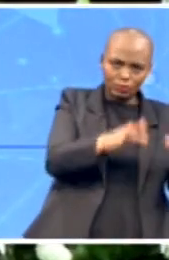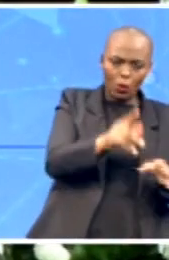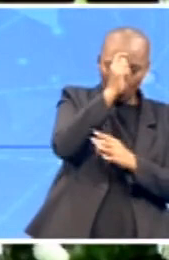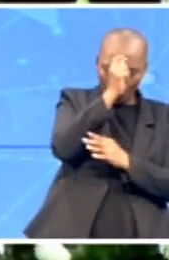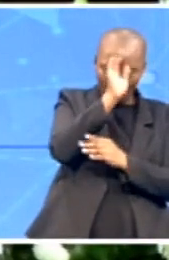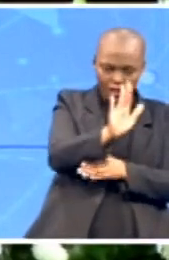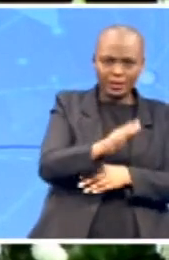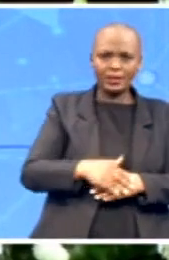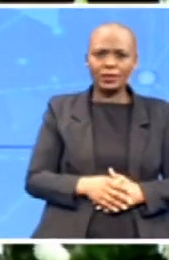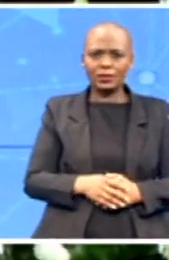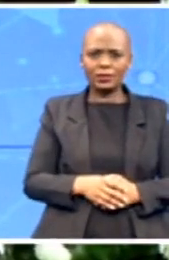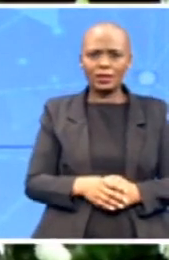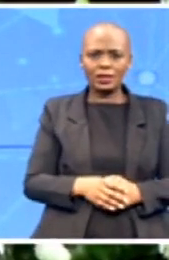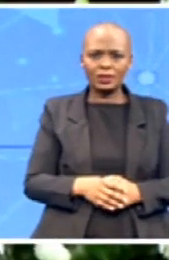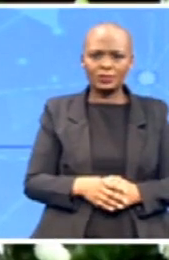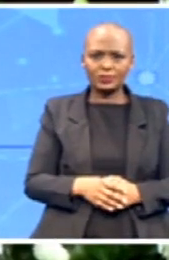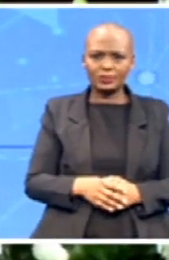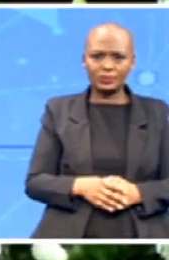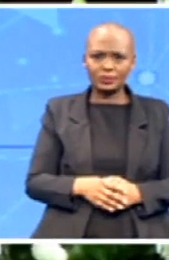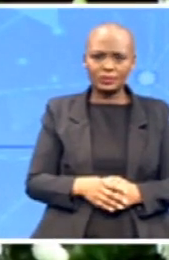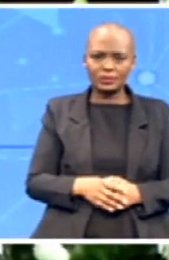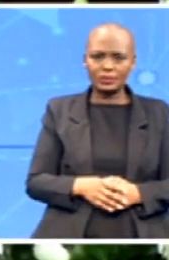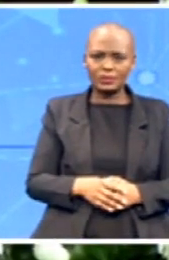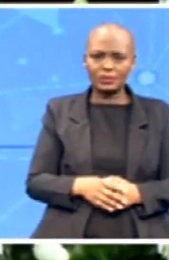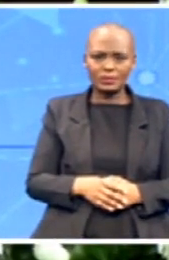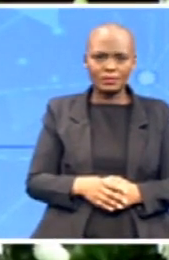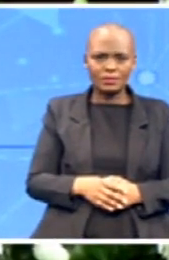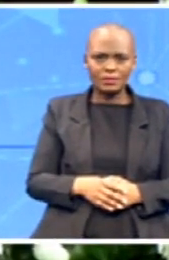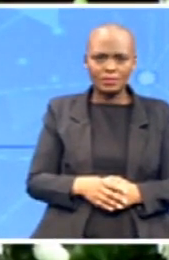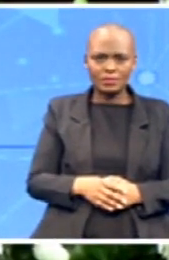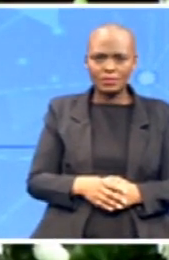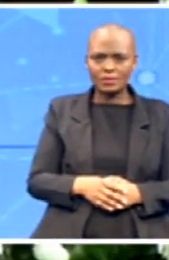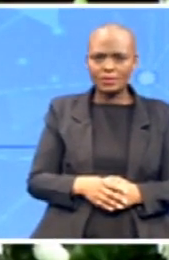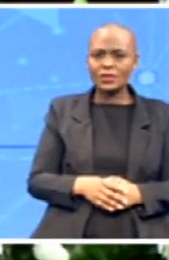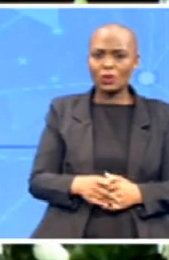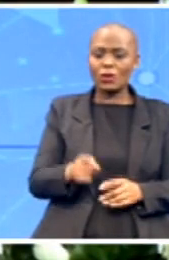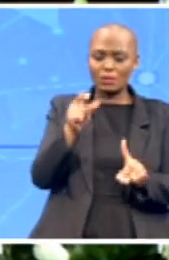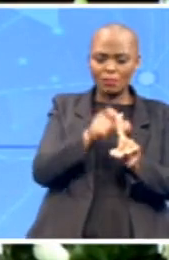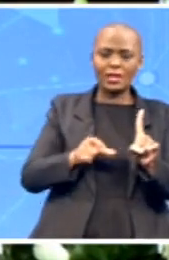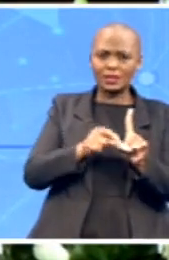Then I said, you're what an amazing person. Komphela Maraudwa.